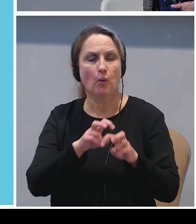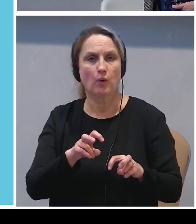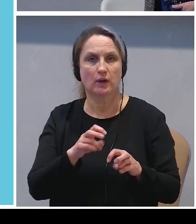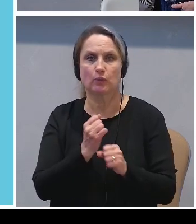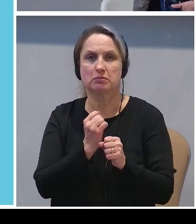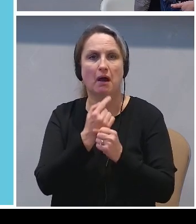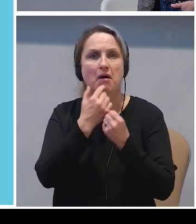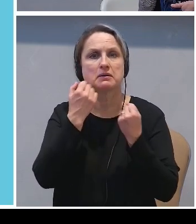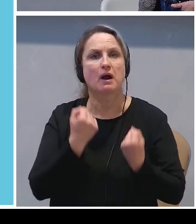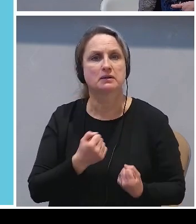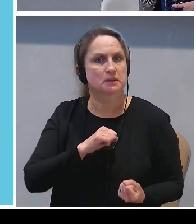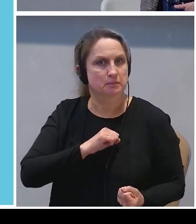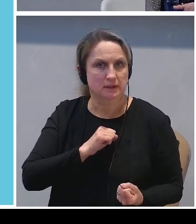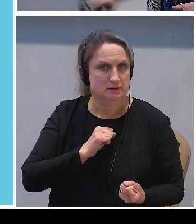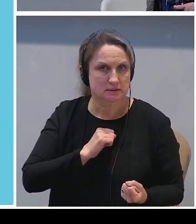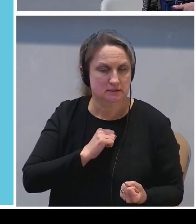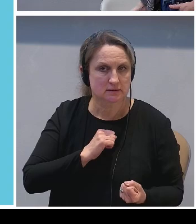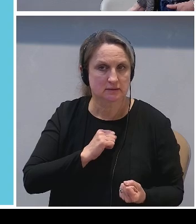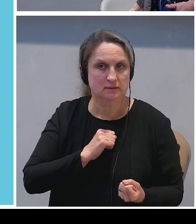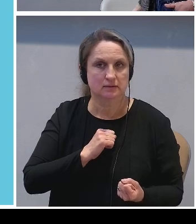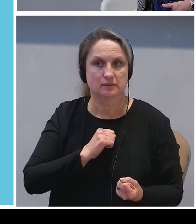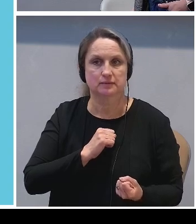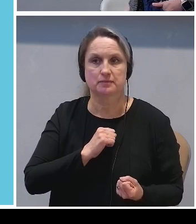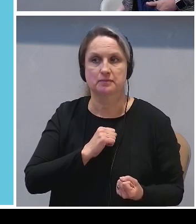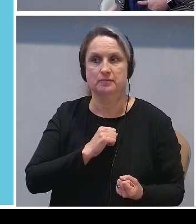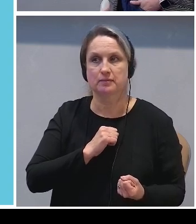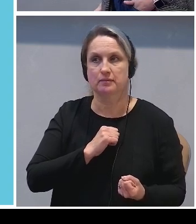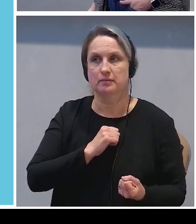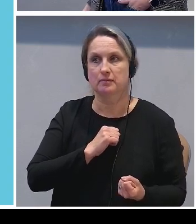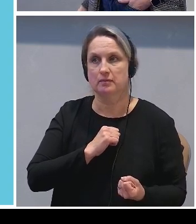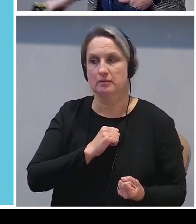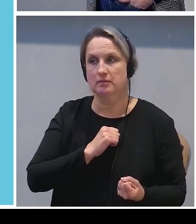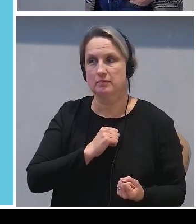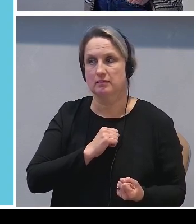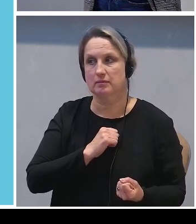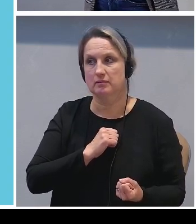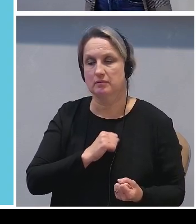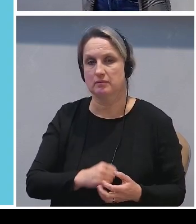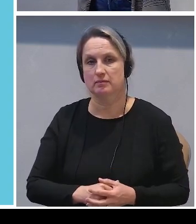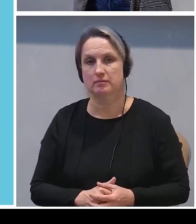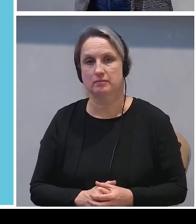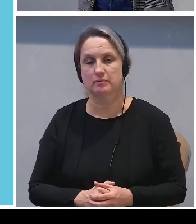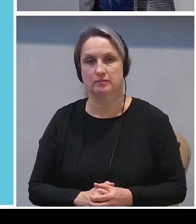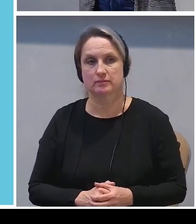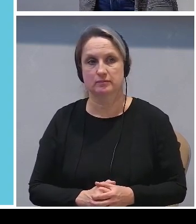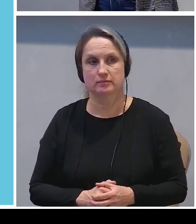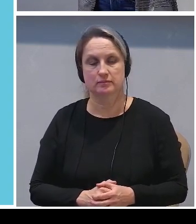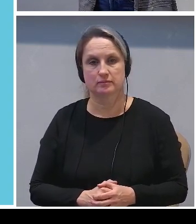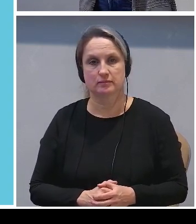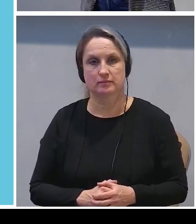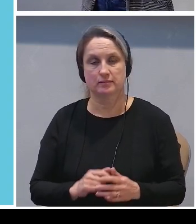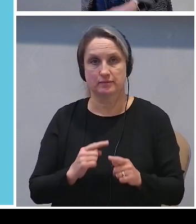available. Well, setting up multinational clinical trials on rare diseases is challenges, and there are challenges that are